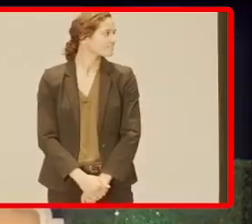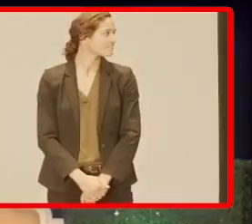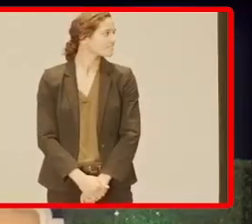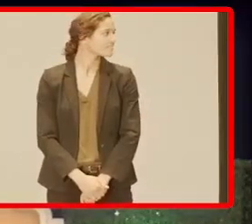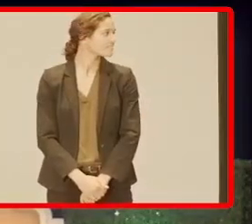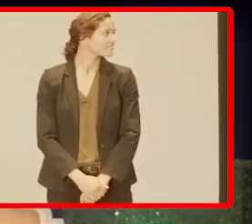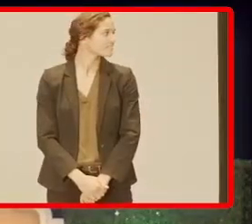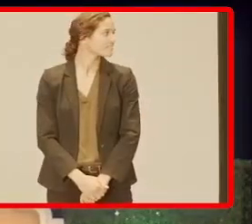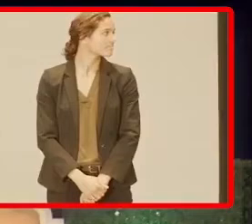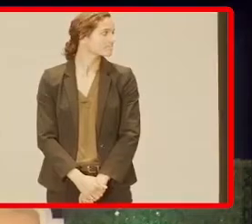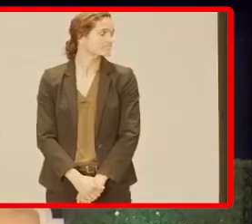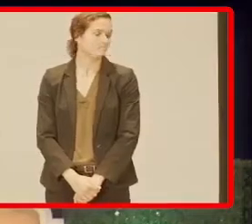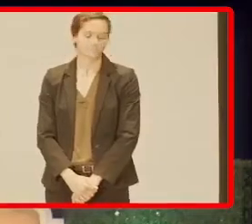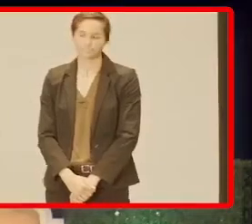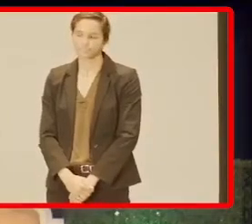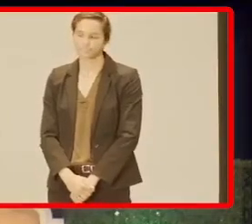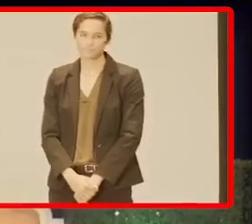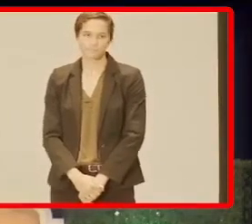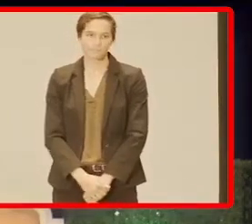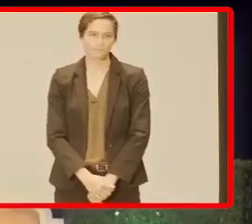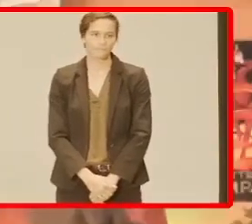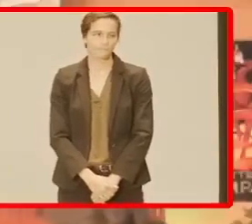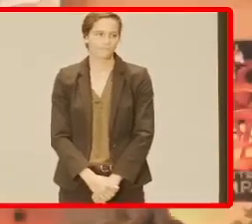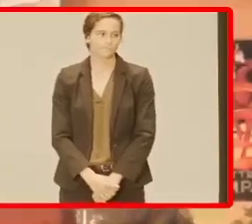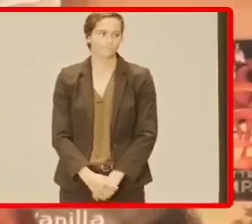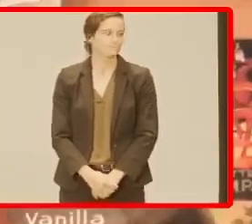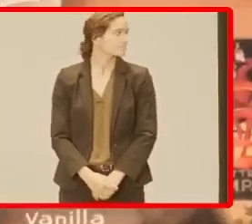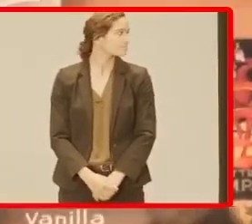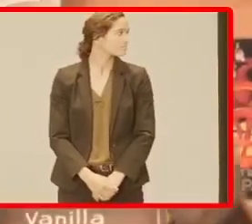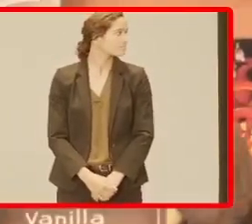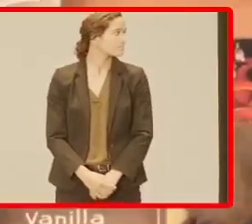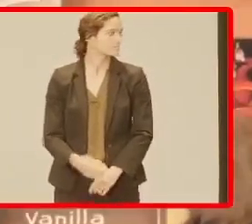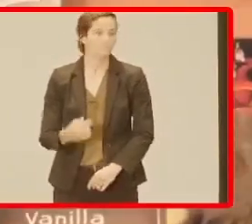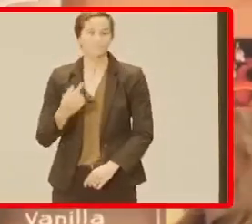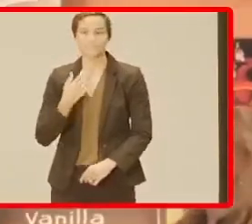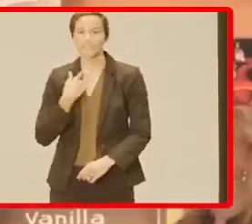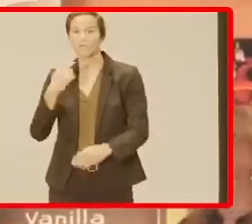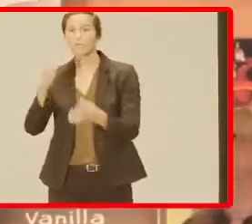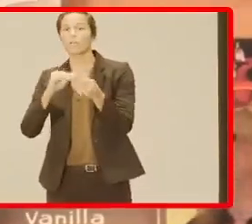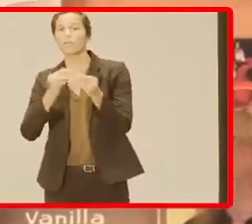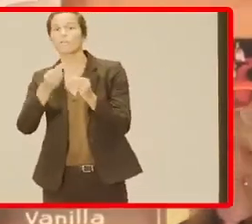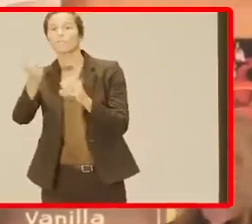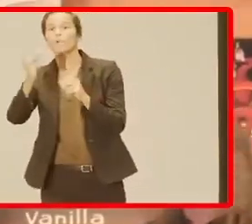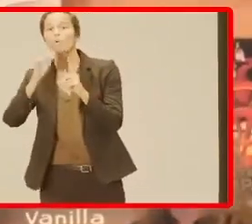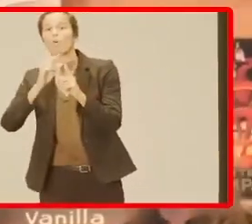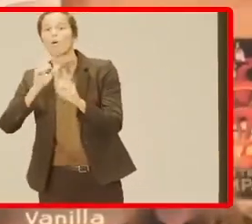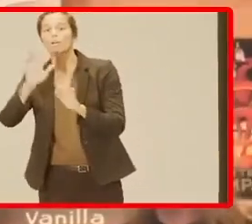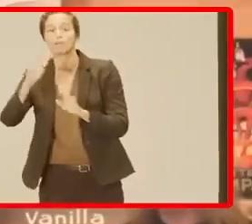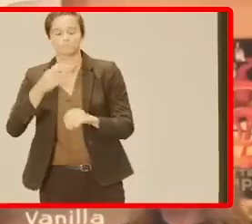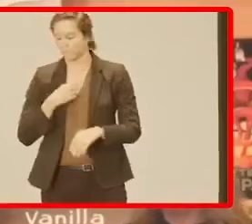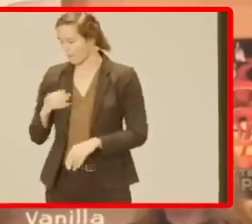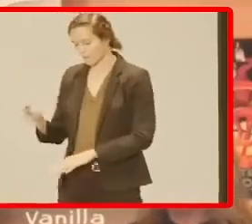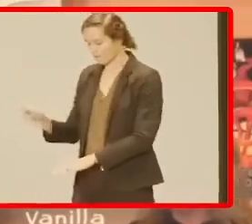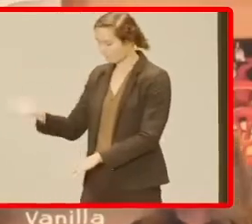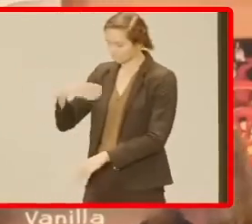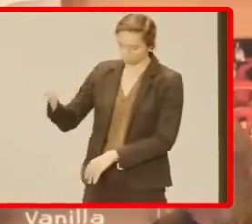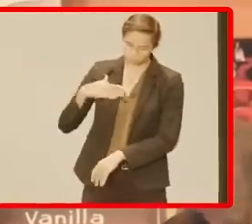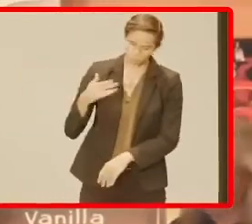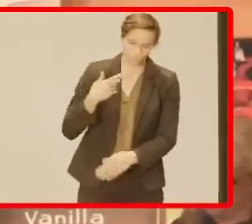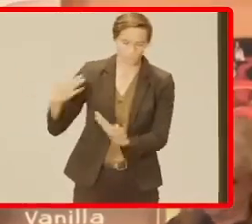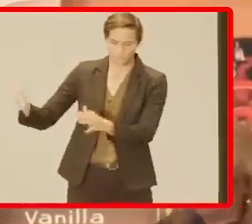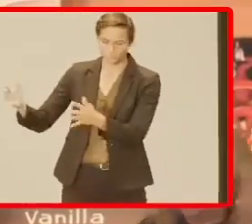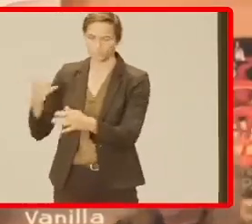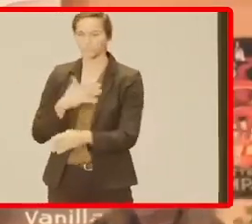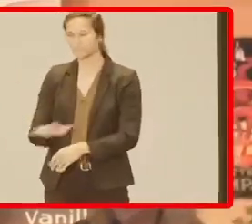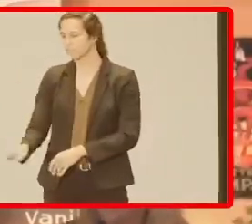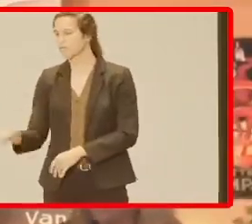I'd like to say a few words. No, you're not going to say any more words. Let's go. Let's go. You and your mom. You